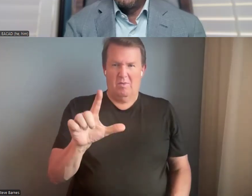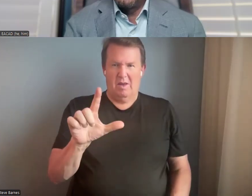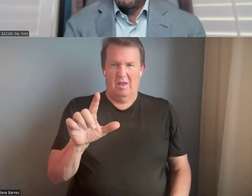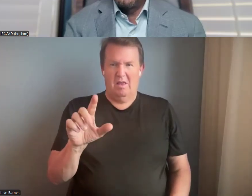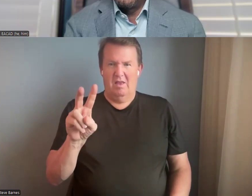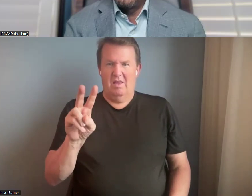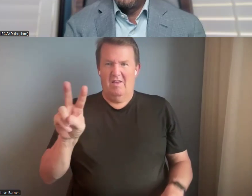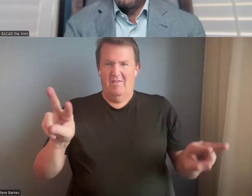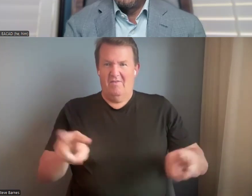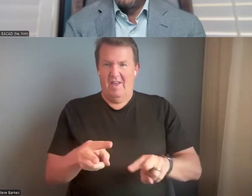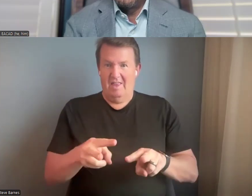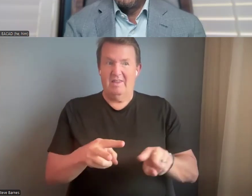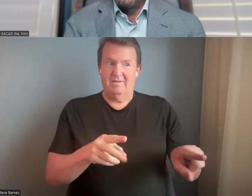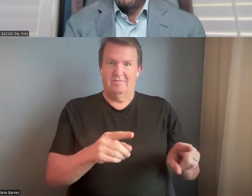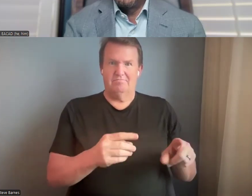we also have very impoverished